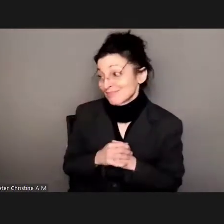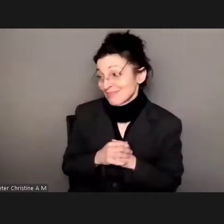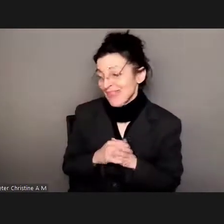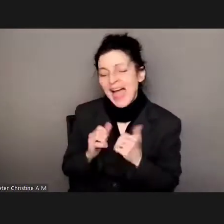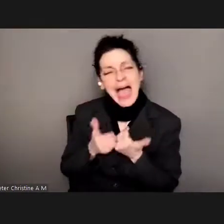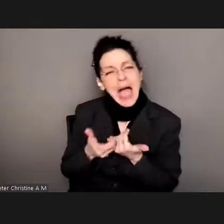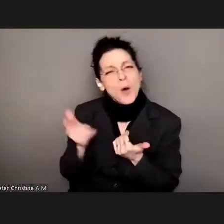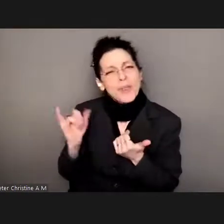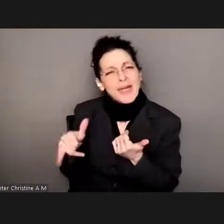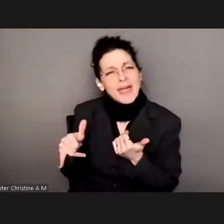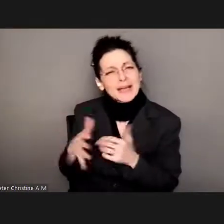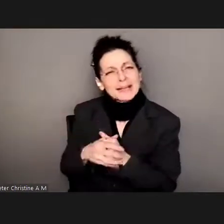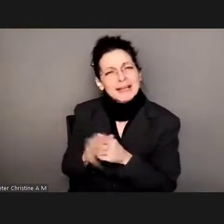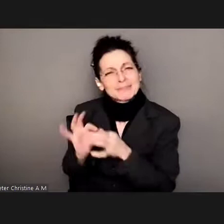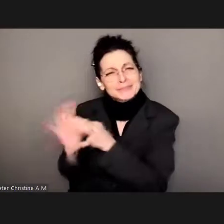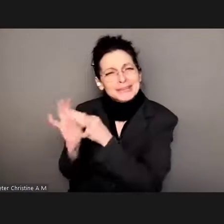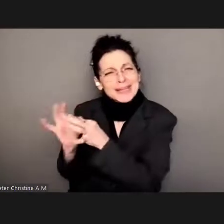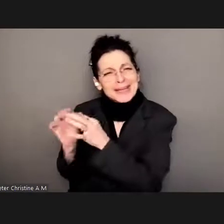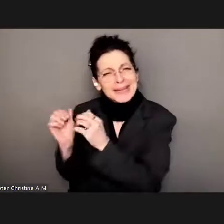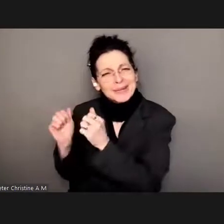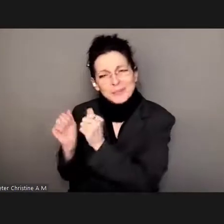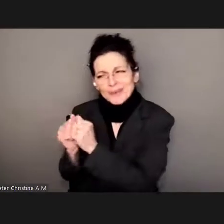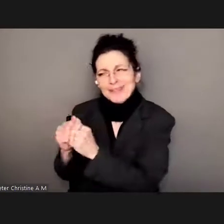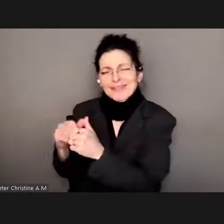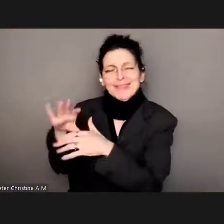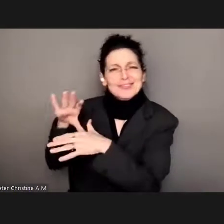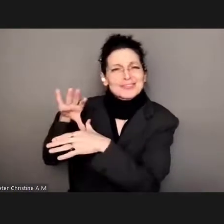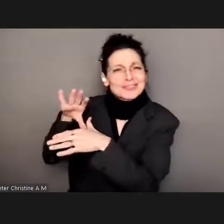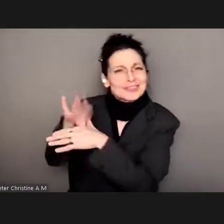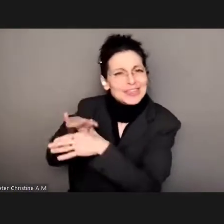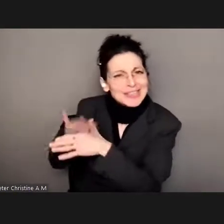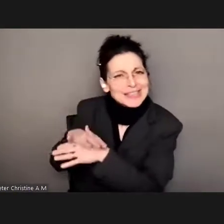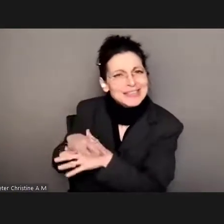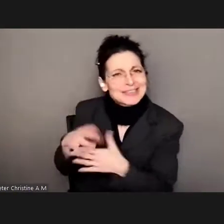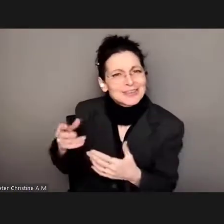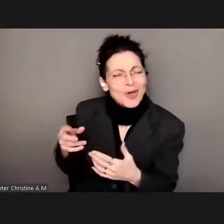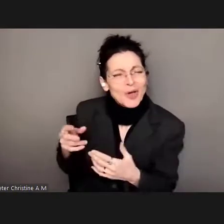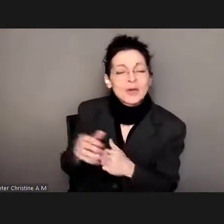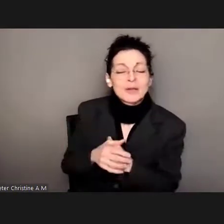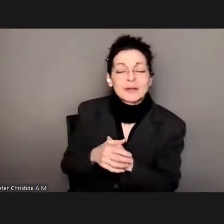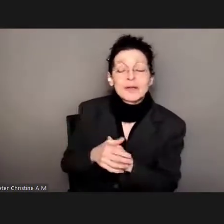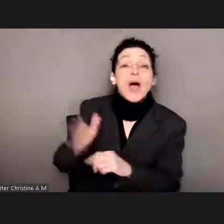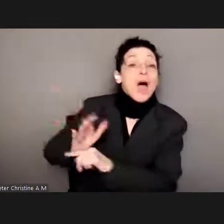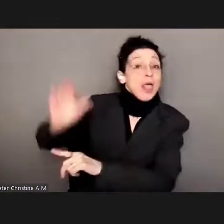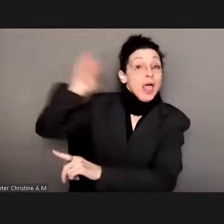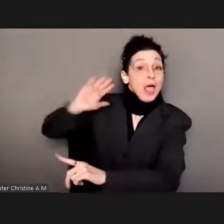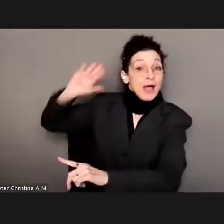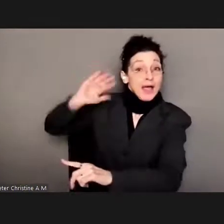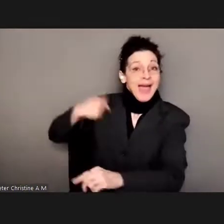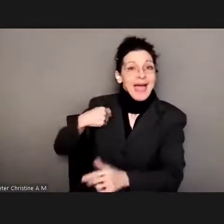article on plagiarism. So I've been very interested in plagiarism ever since then.